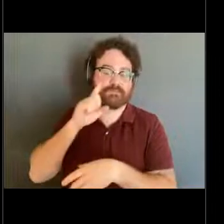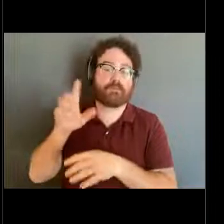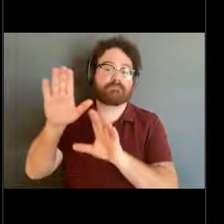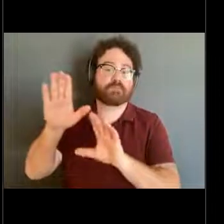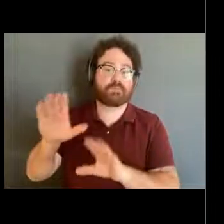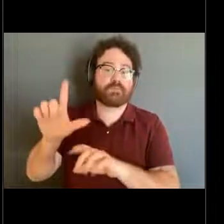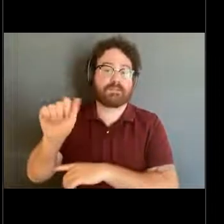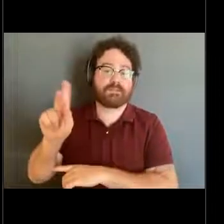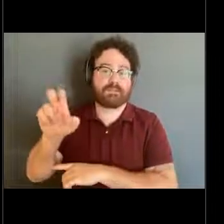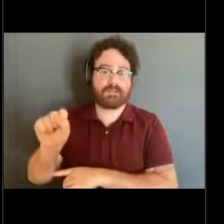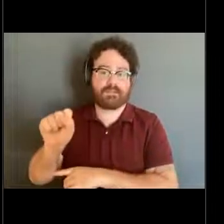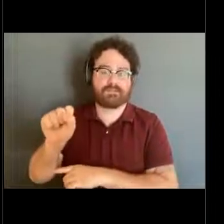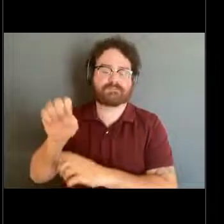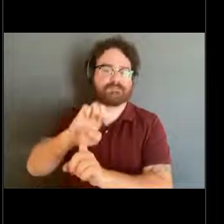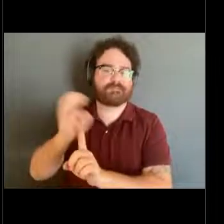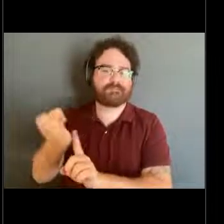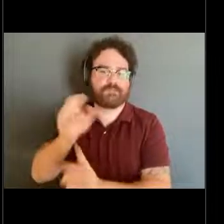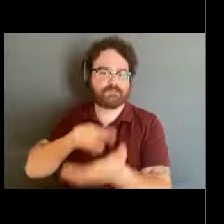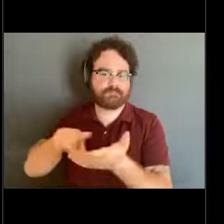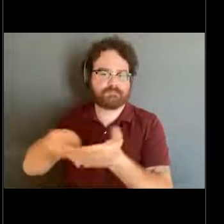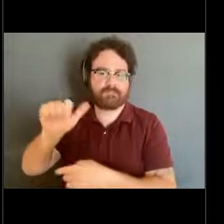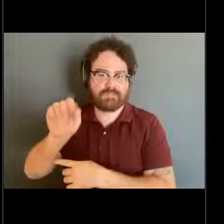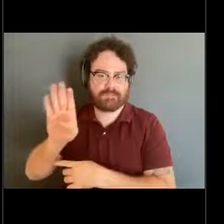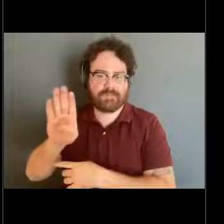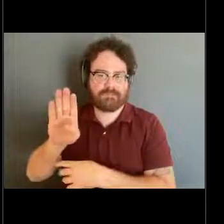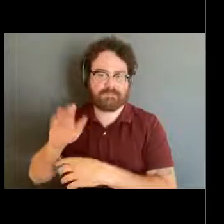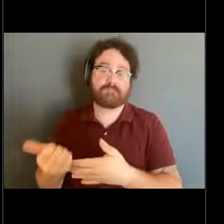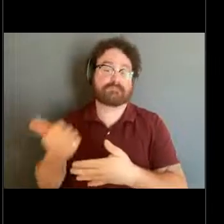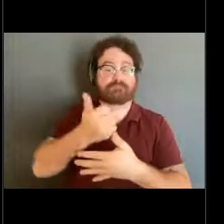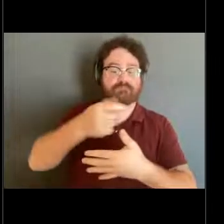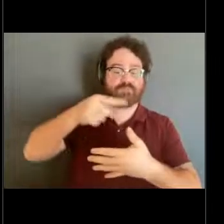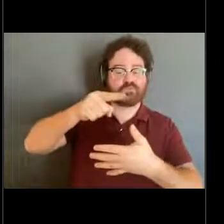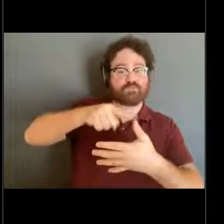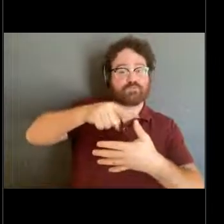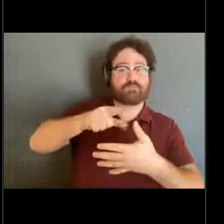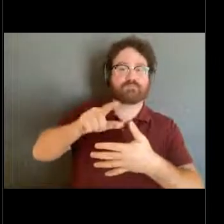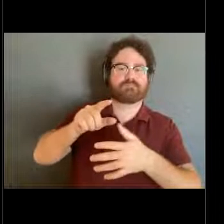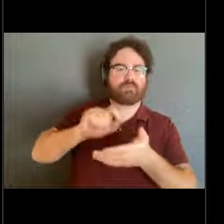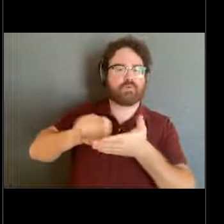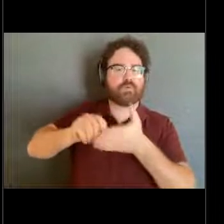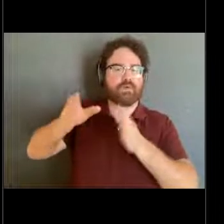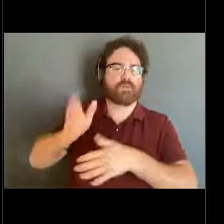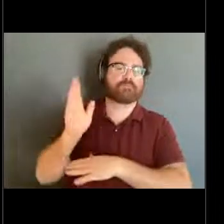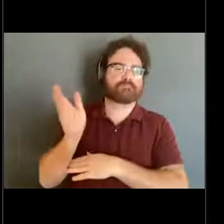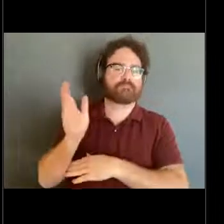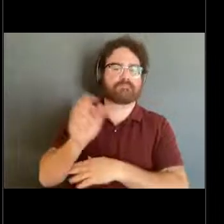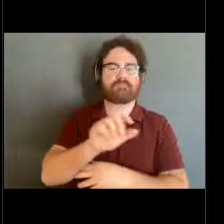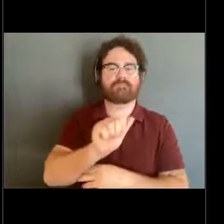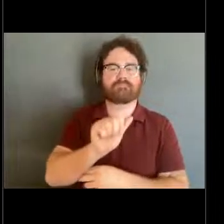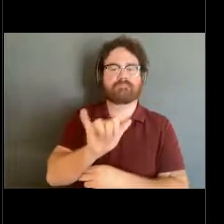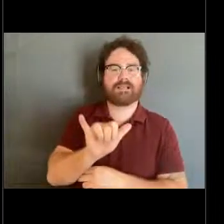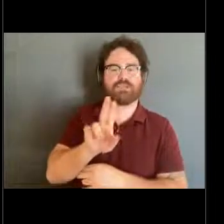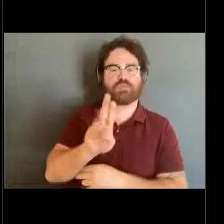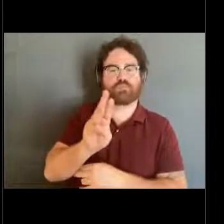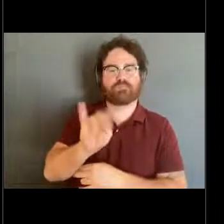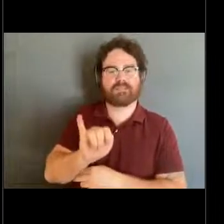Laboratory, and the primary author that will be presenting today is Ayumi